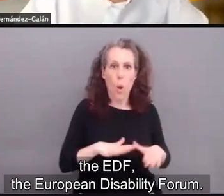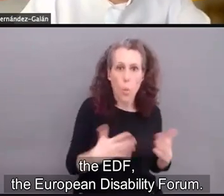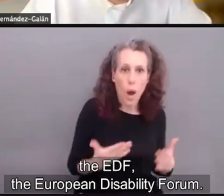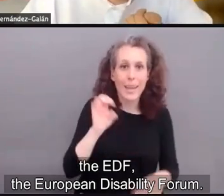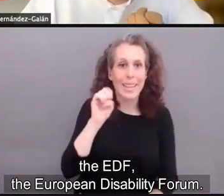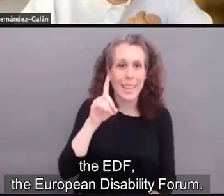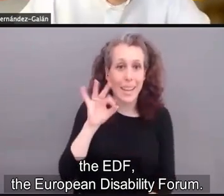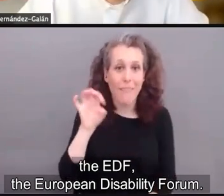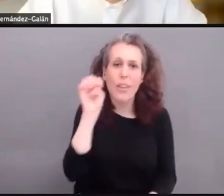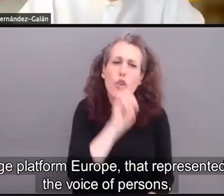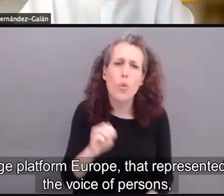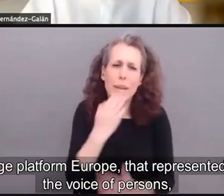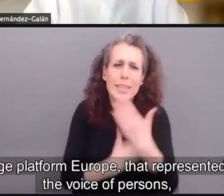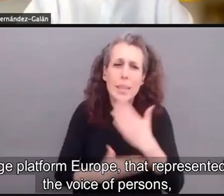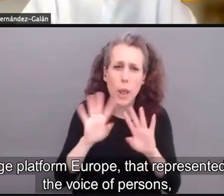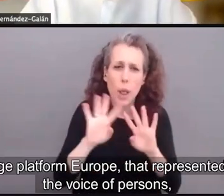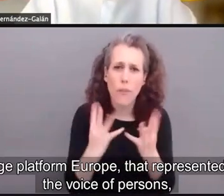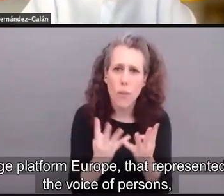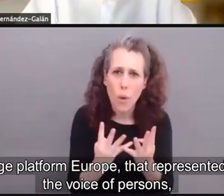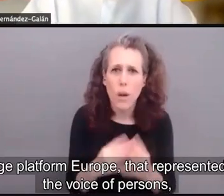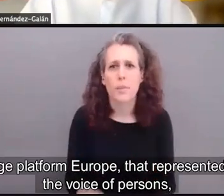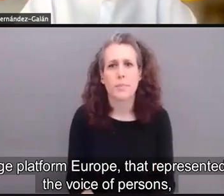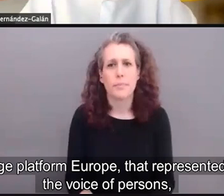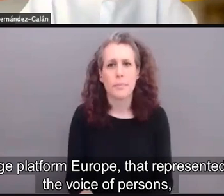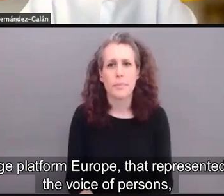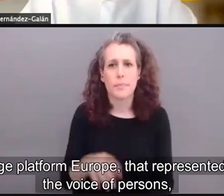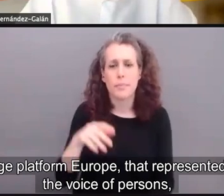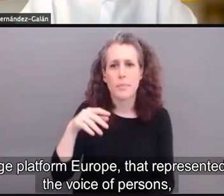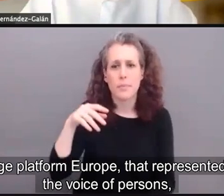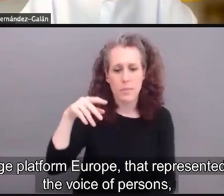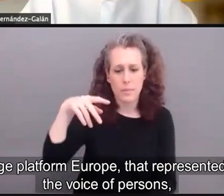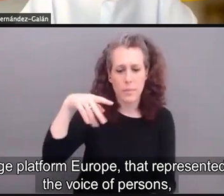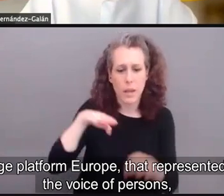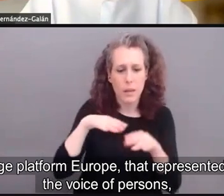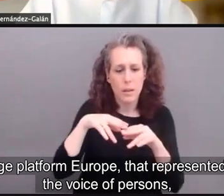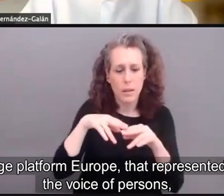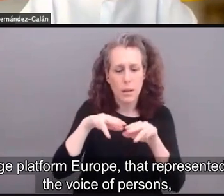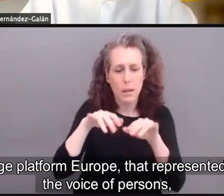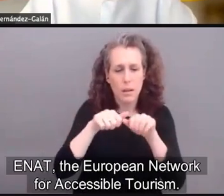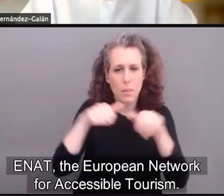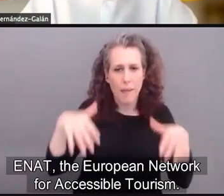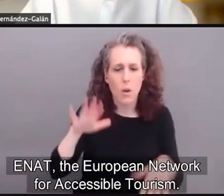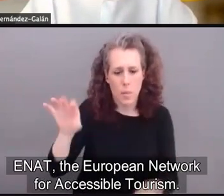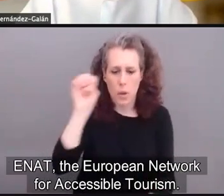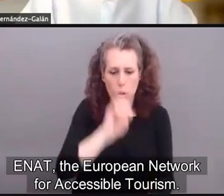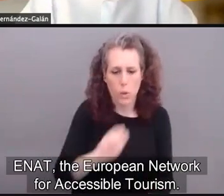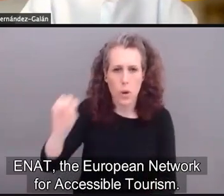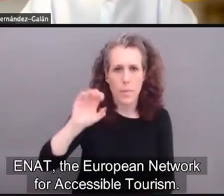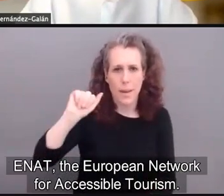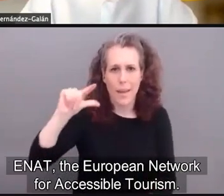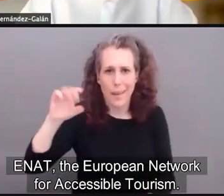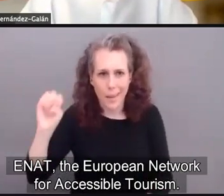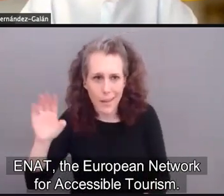European Disability Forum, AGE, Platform Europe, that represented the voice of older persons, ENAT,